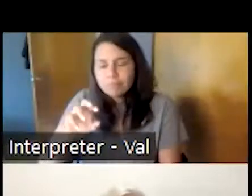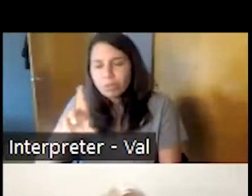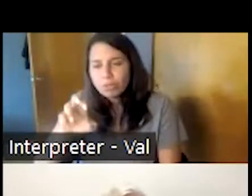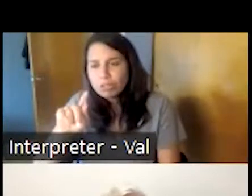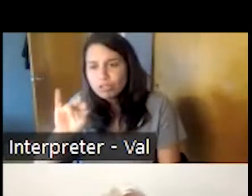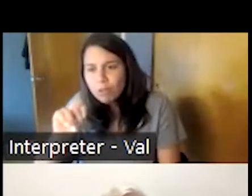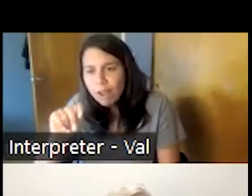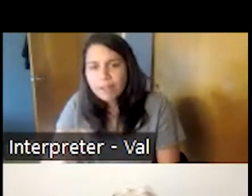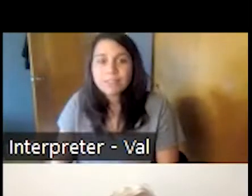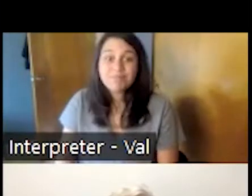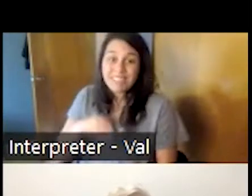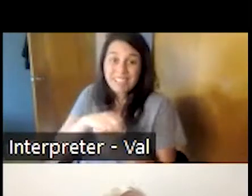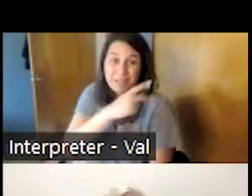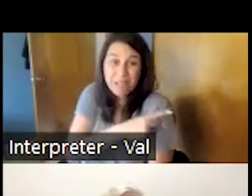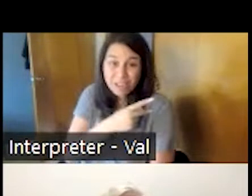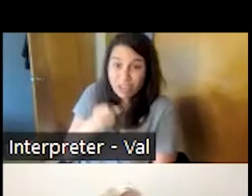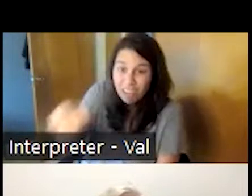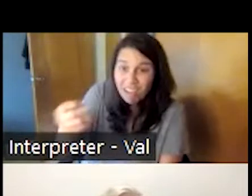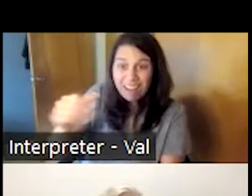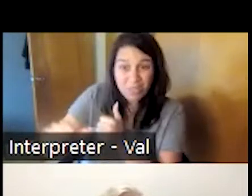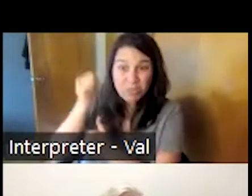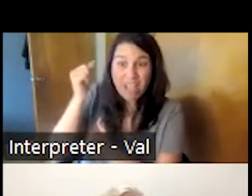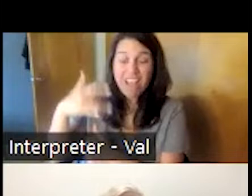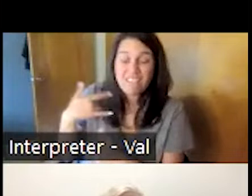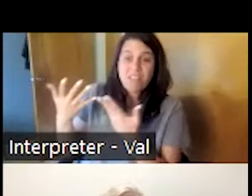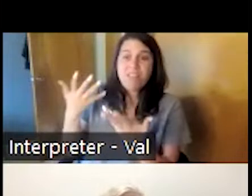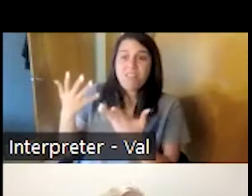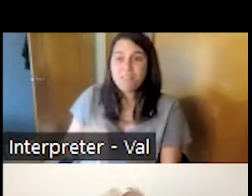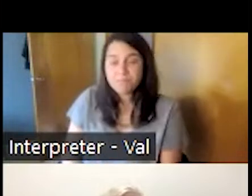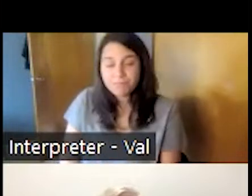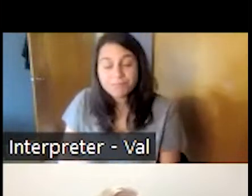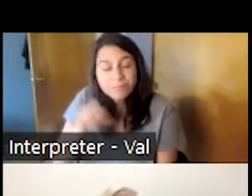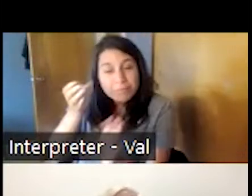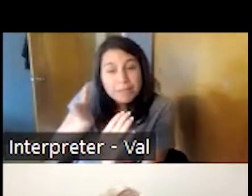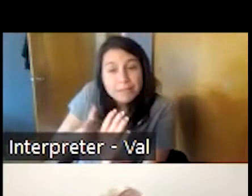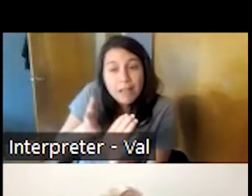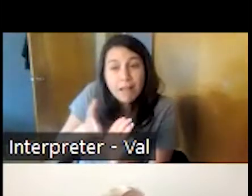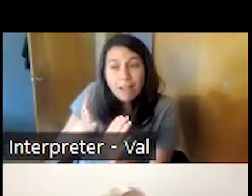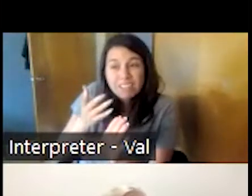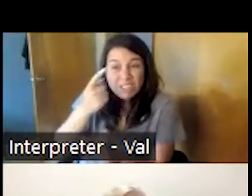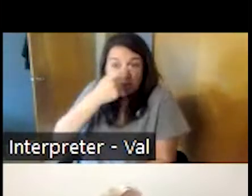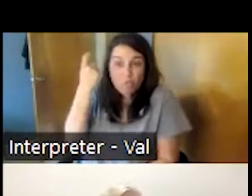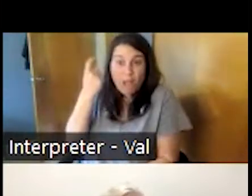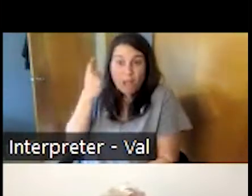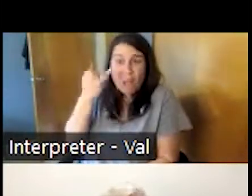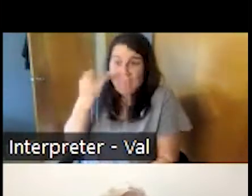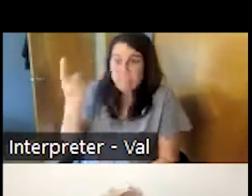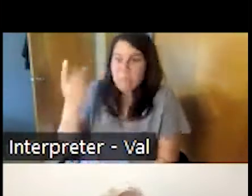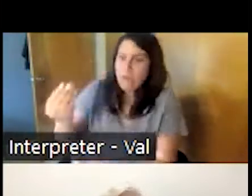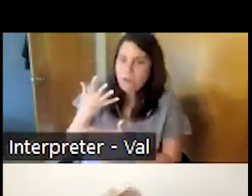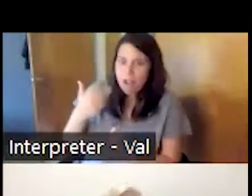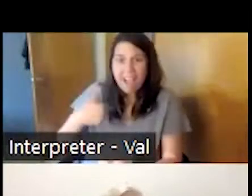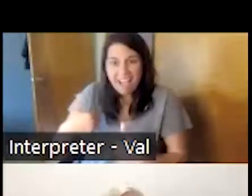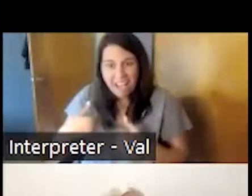setting. It may also well be psychologically traumatic just to be informed that you have a particular diagnosis or